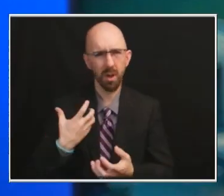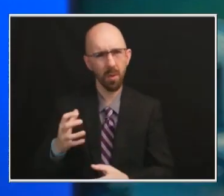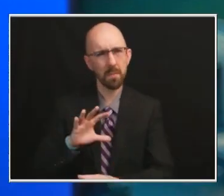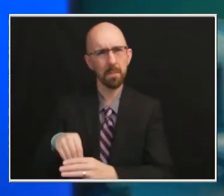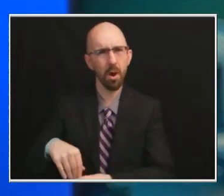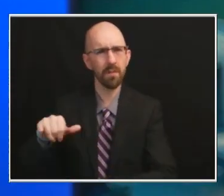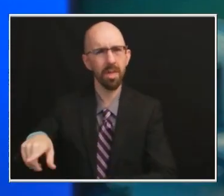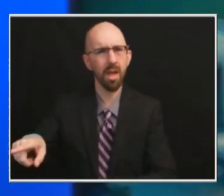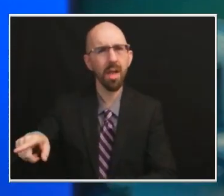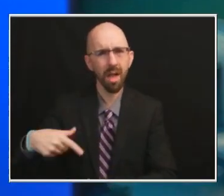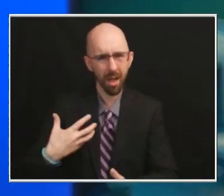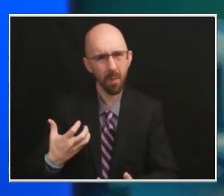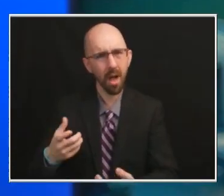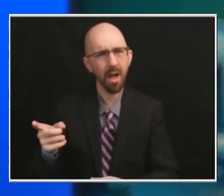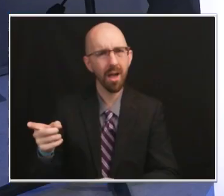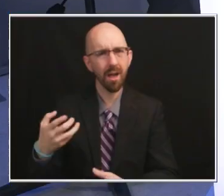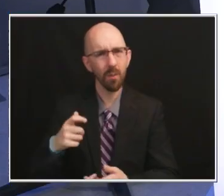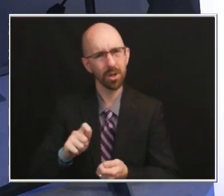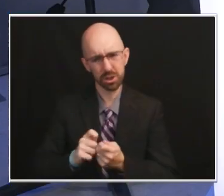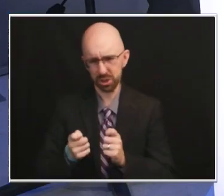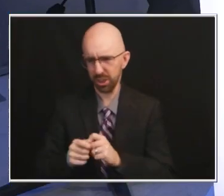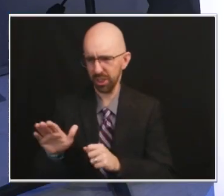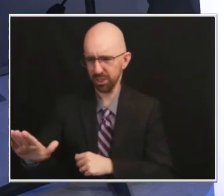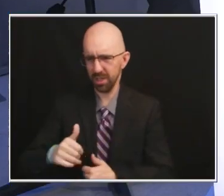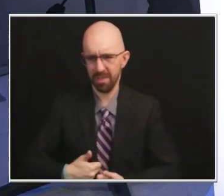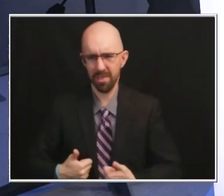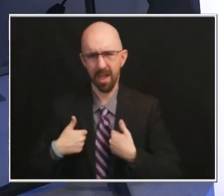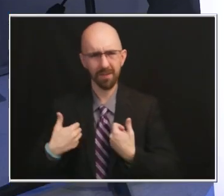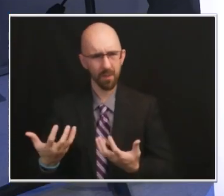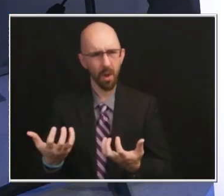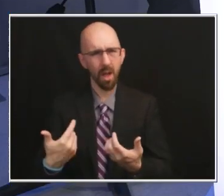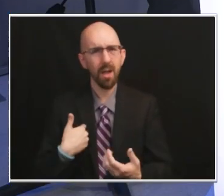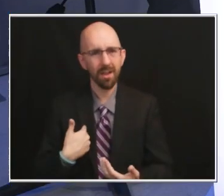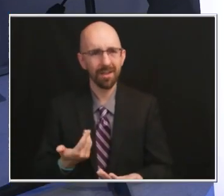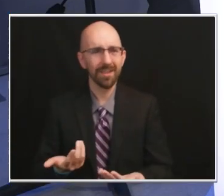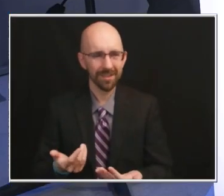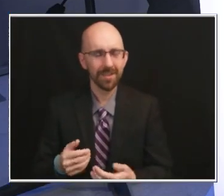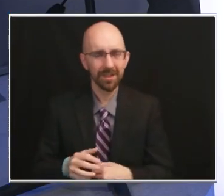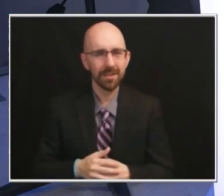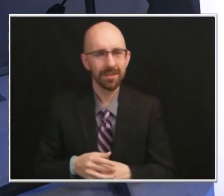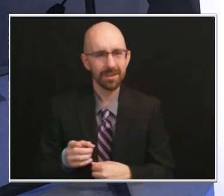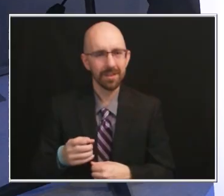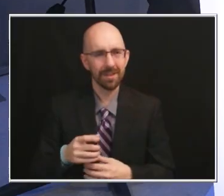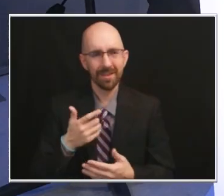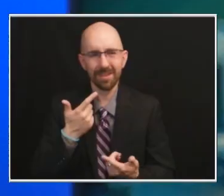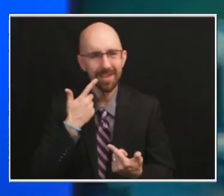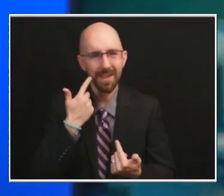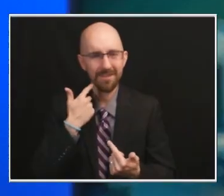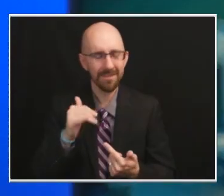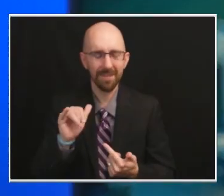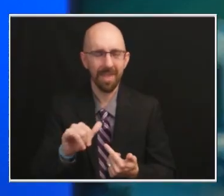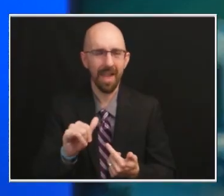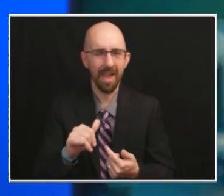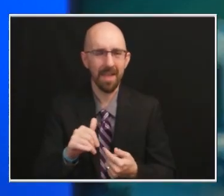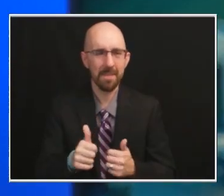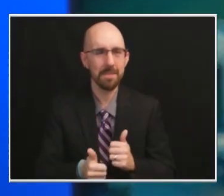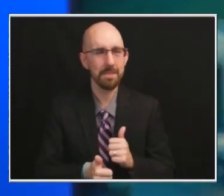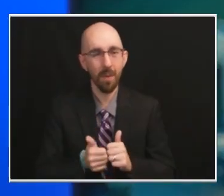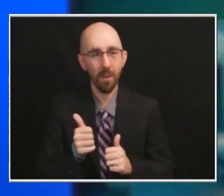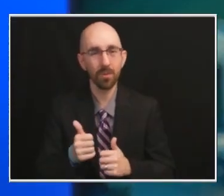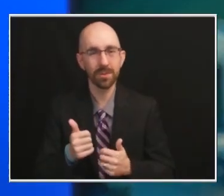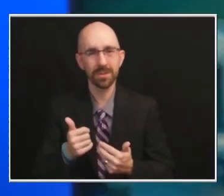I want to change people's lives. Right. I still laugh that the most entertaining moment